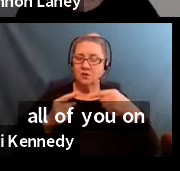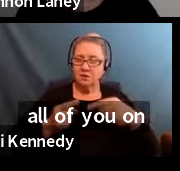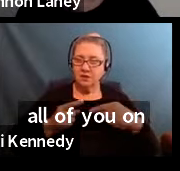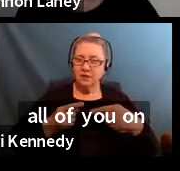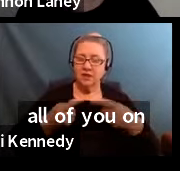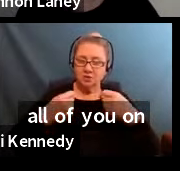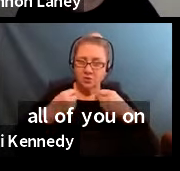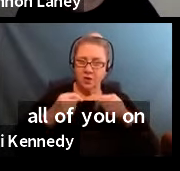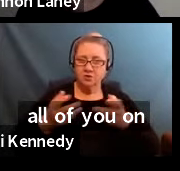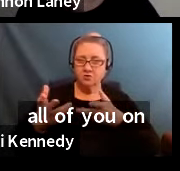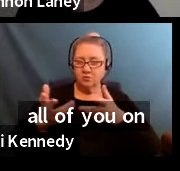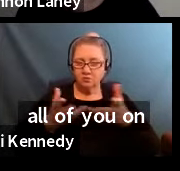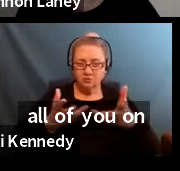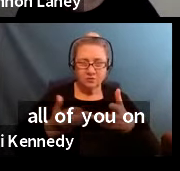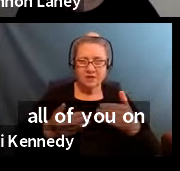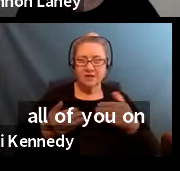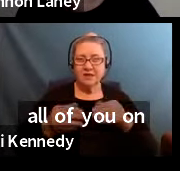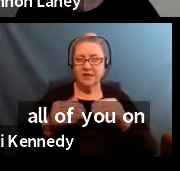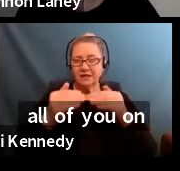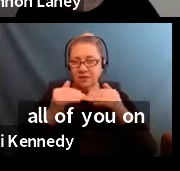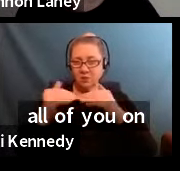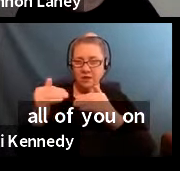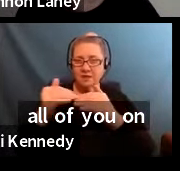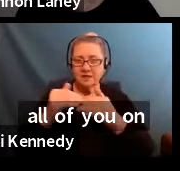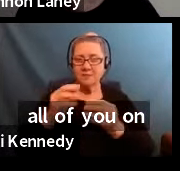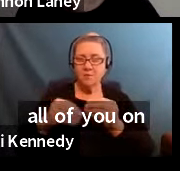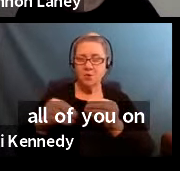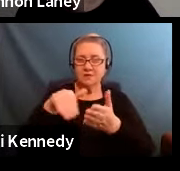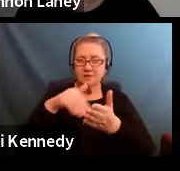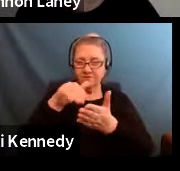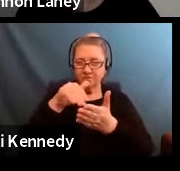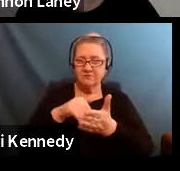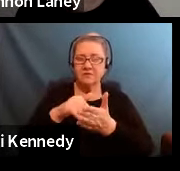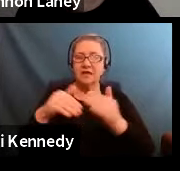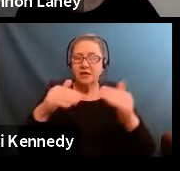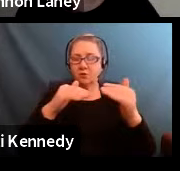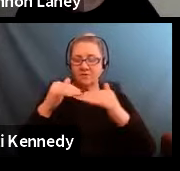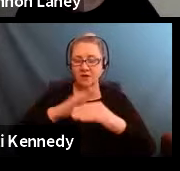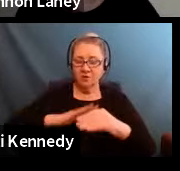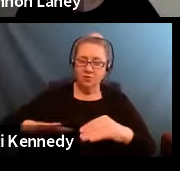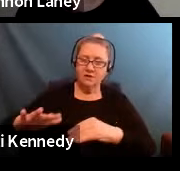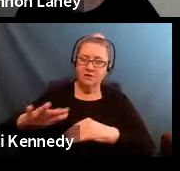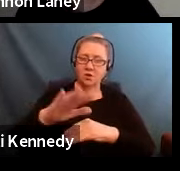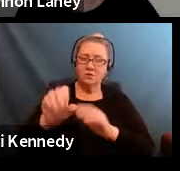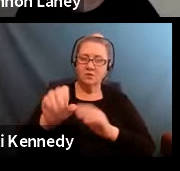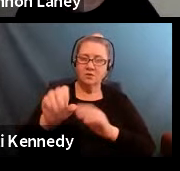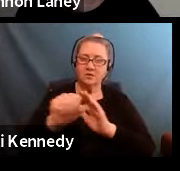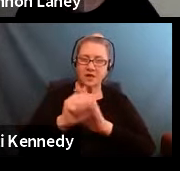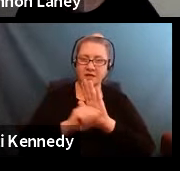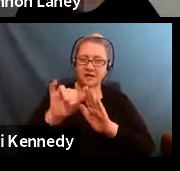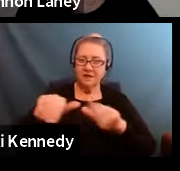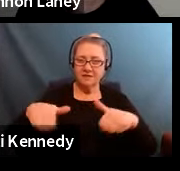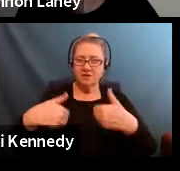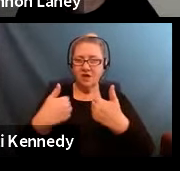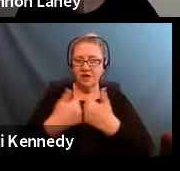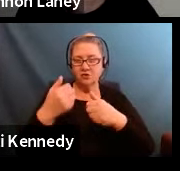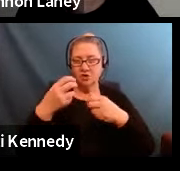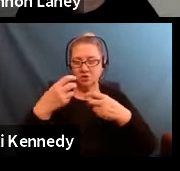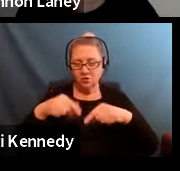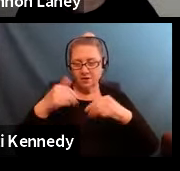more centralization, more equivalency across the whole state. And that's the challenge we're in this transition phase.